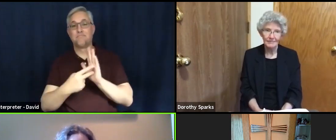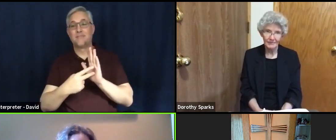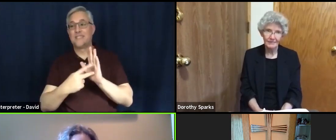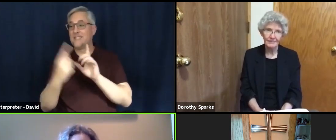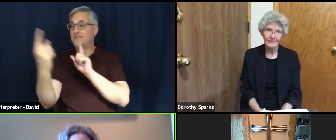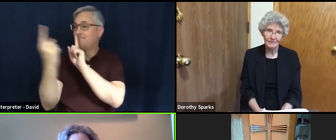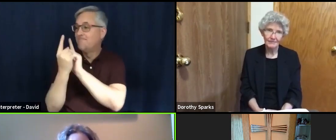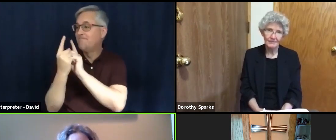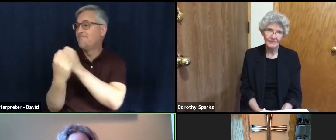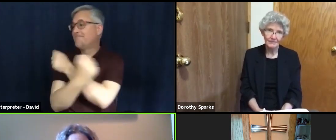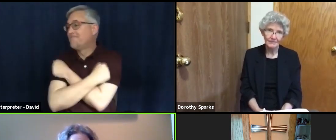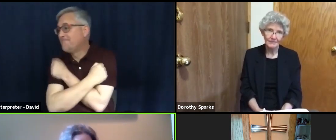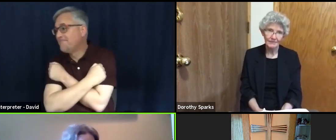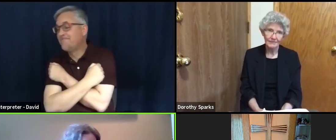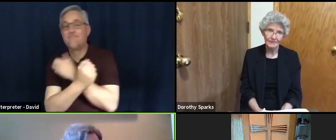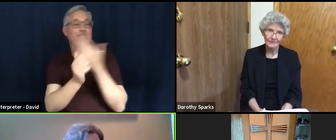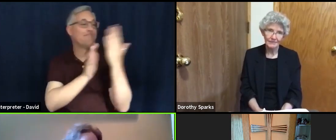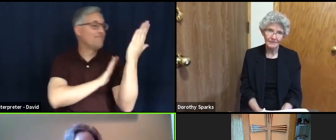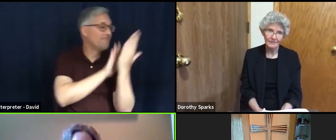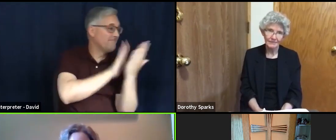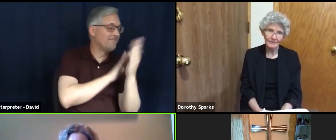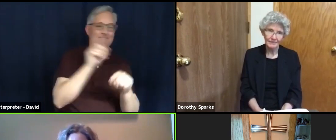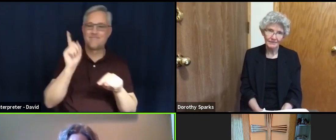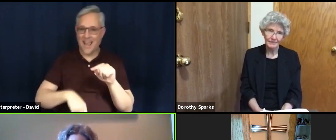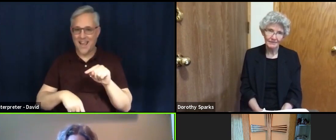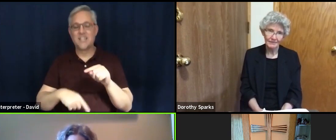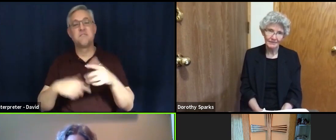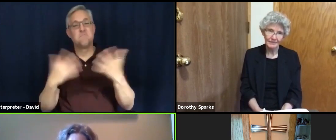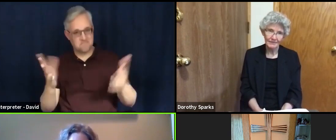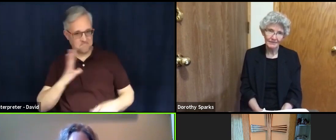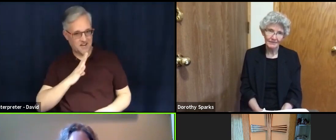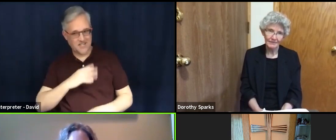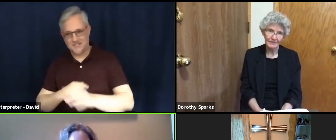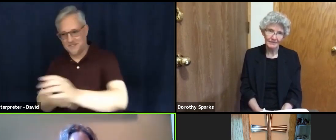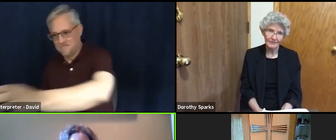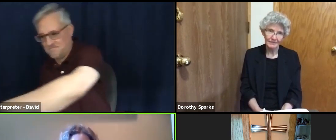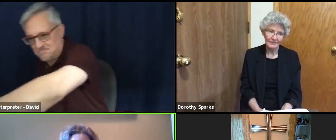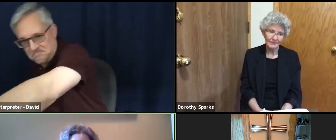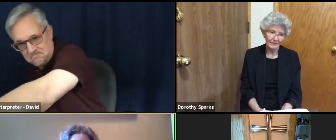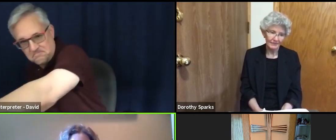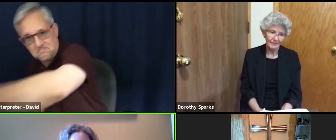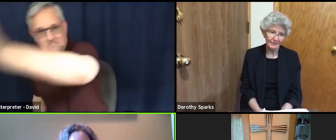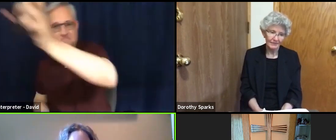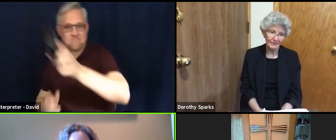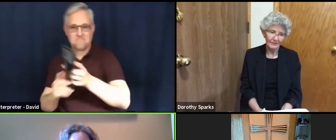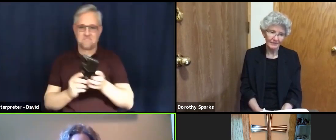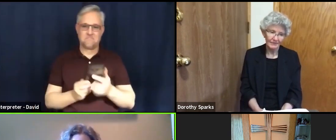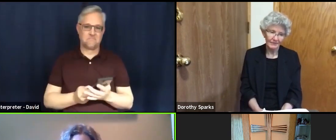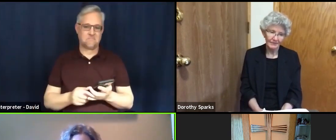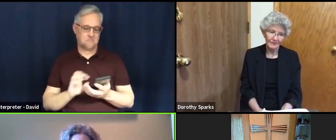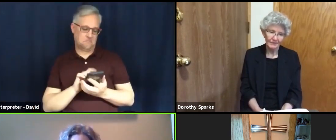all at our homes. So take your phones and text or send an email